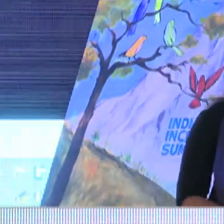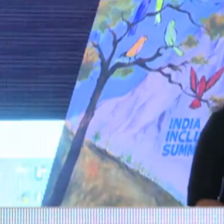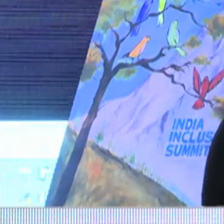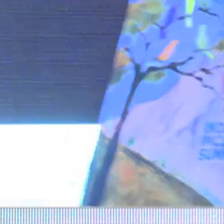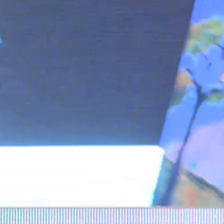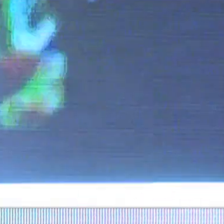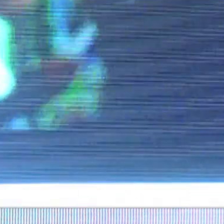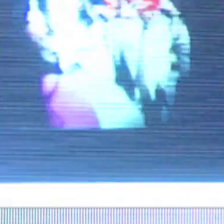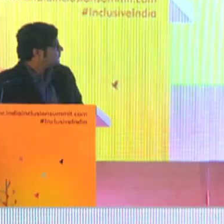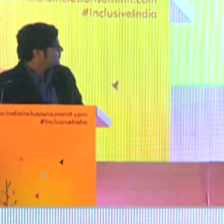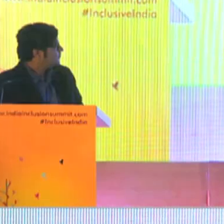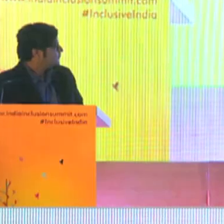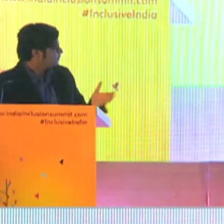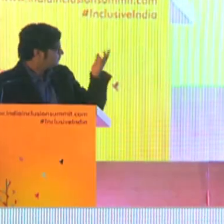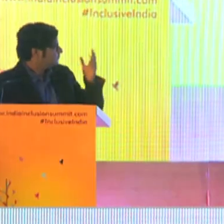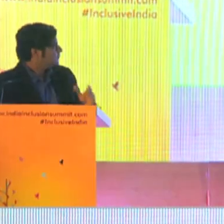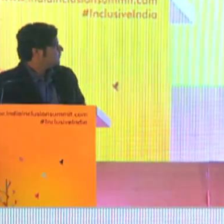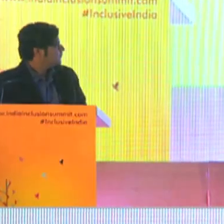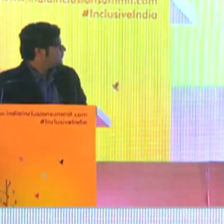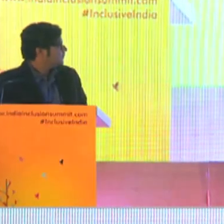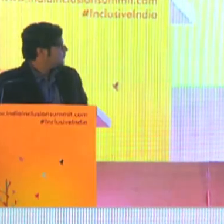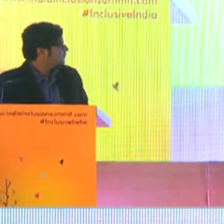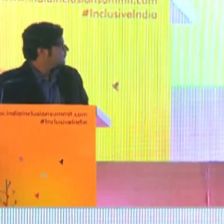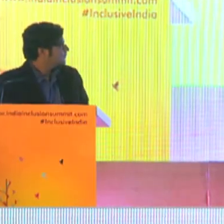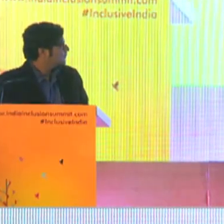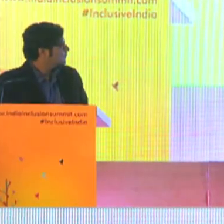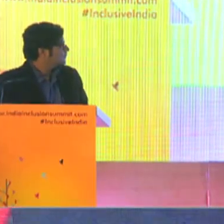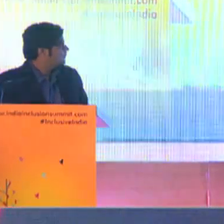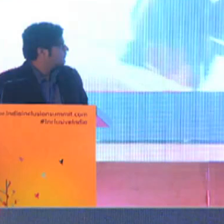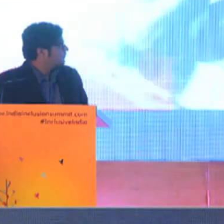In a nation of billion and counting,